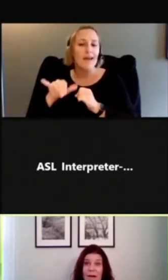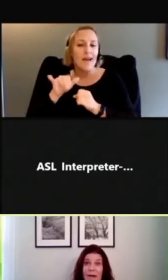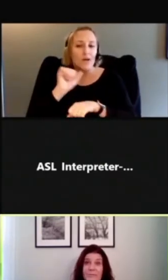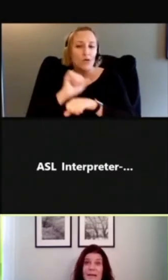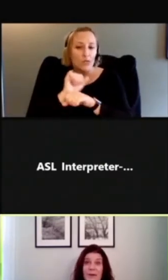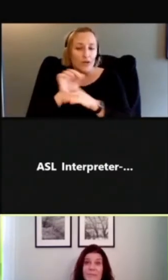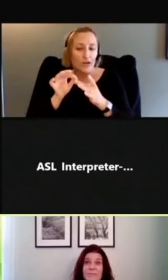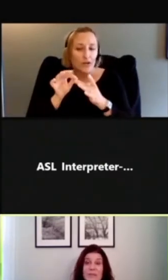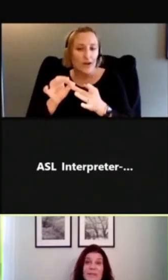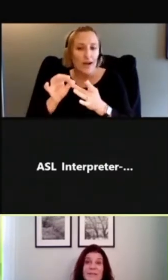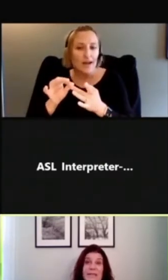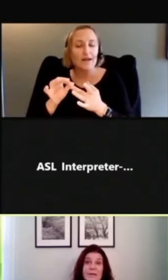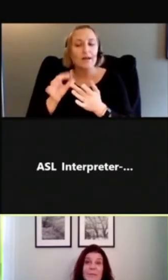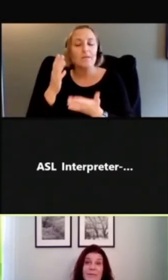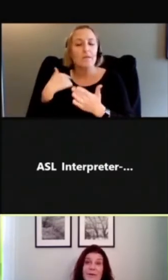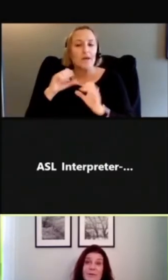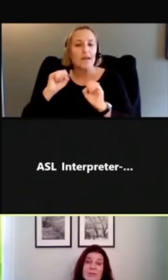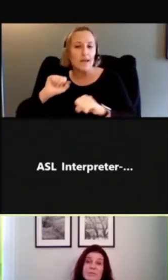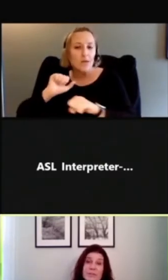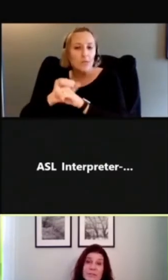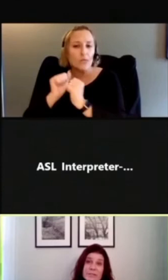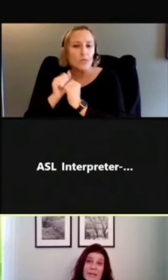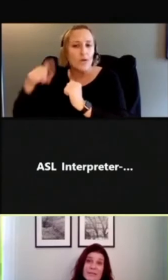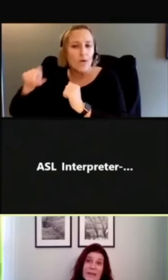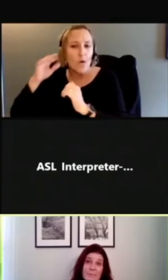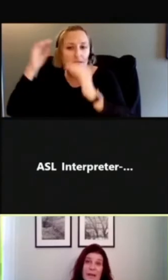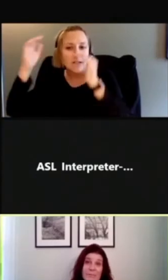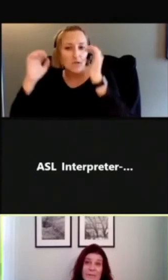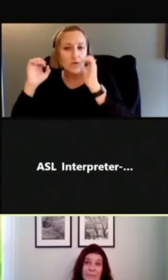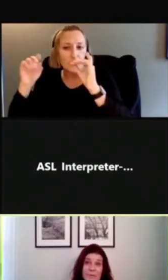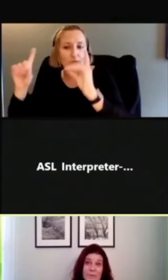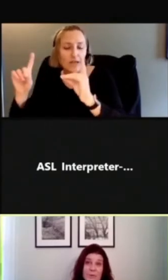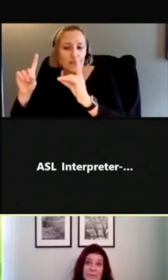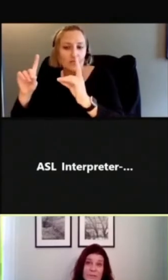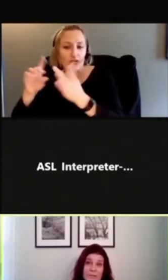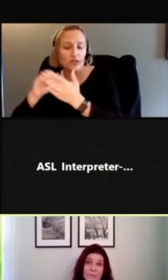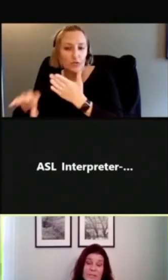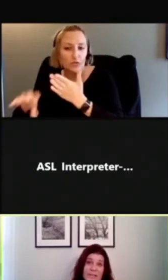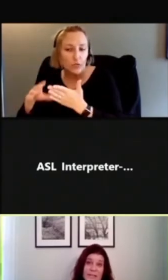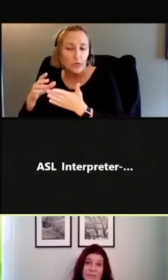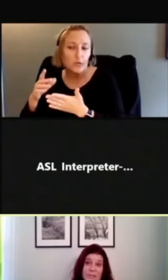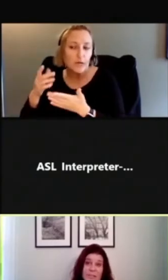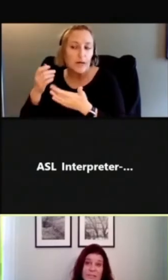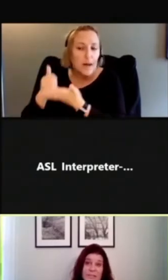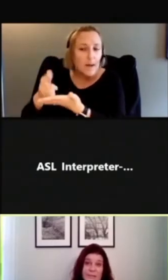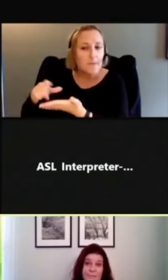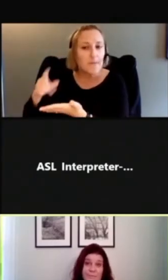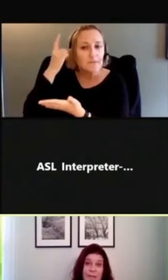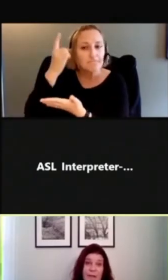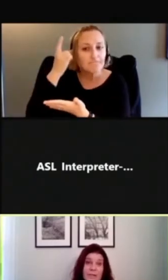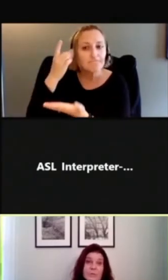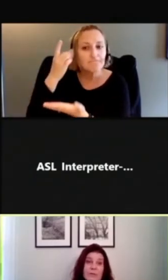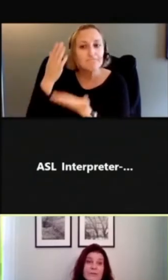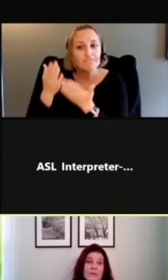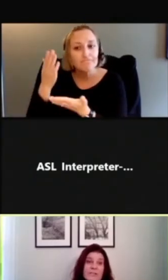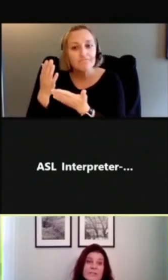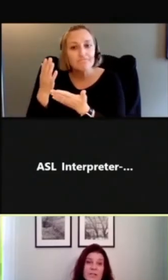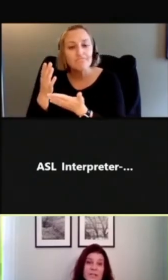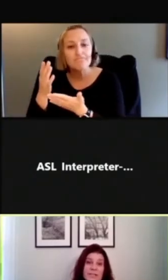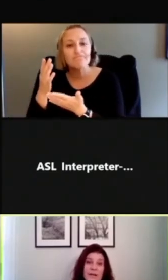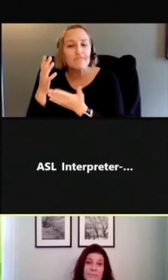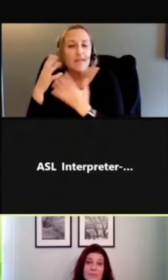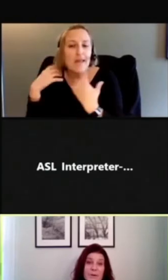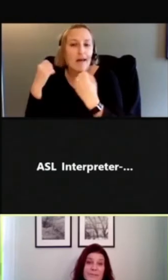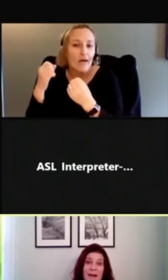now to help them start to think about the health careers that they might be able to move into once they get their GED? So we